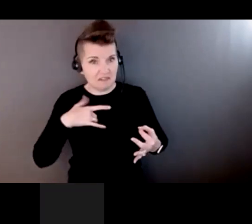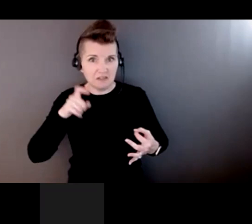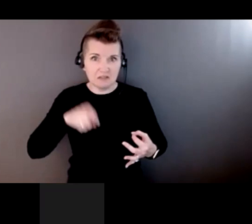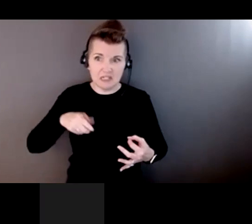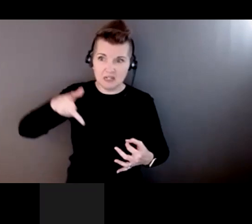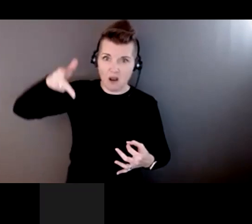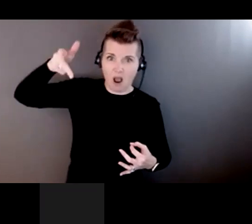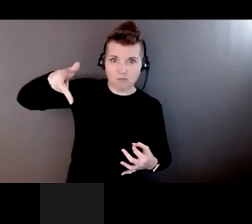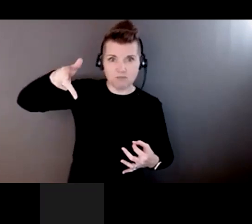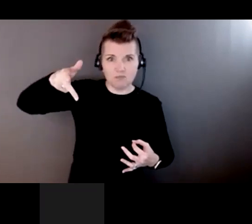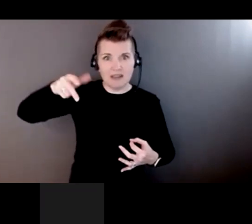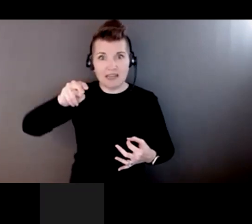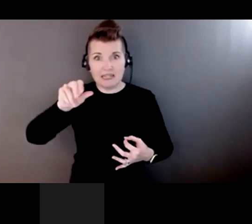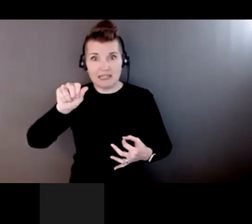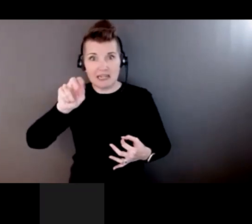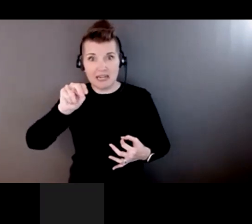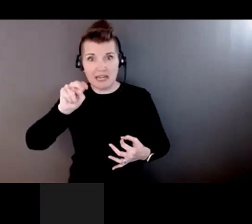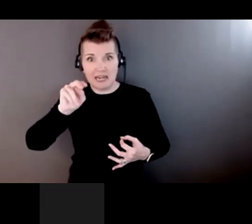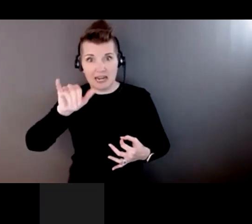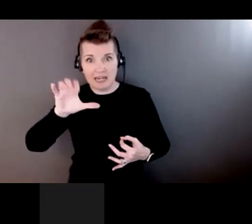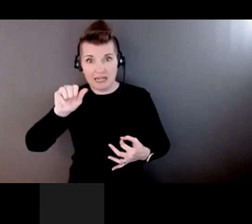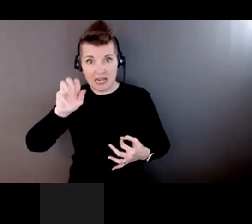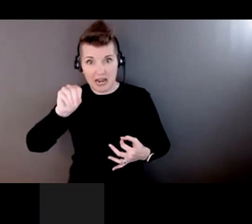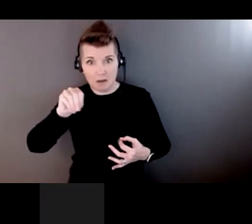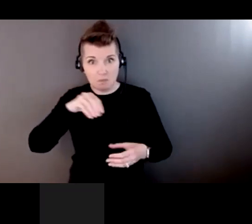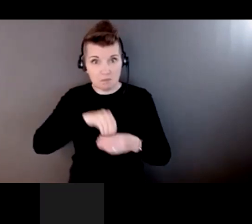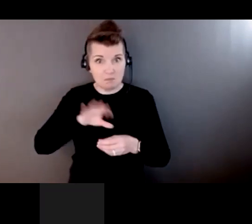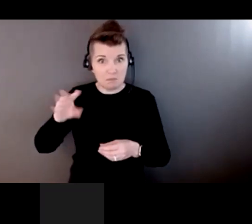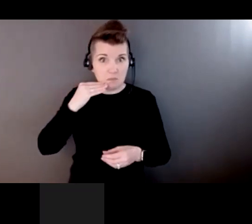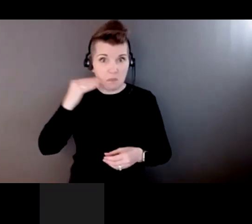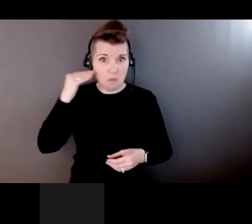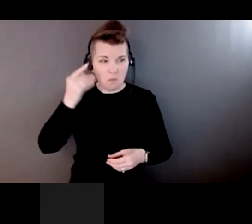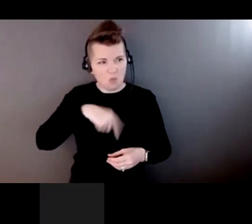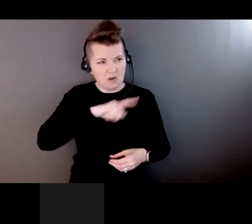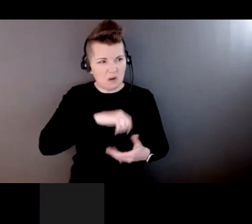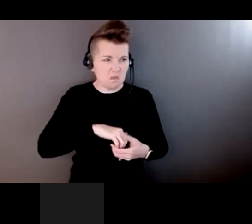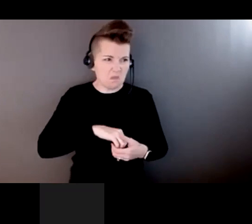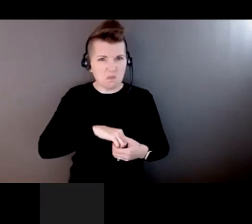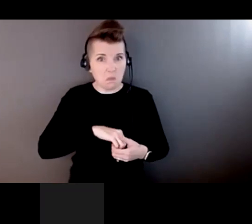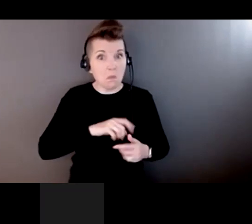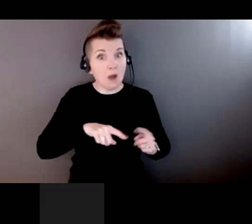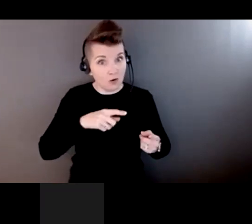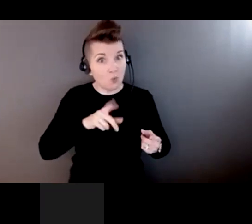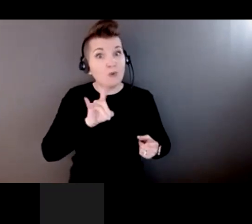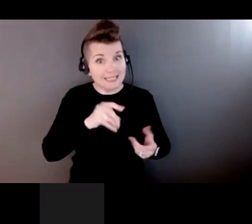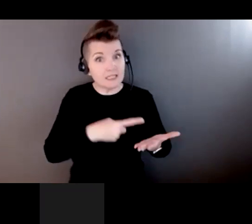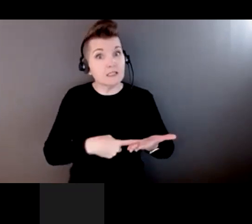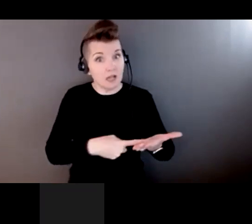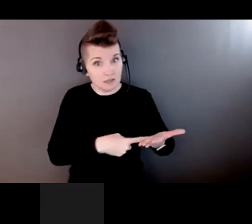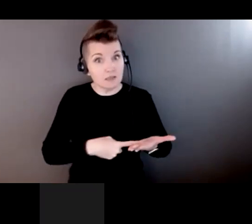he was housed, it was something we did discuss. Now, you'll have to be careful about that,